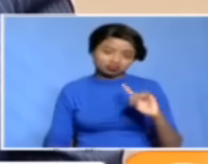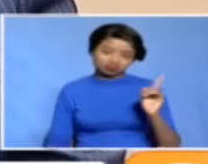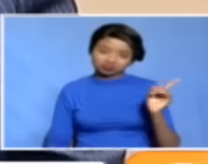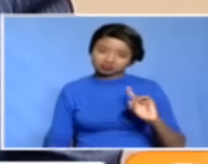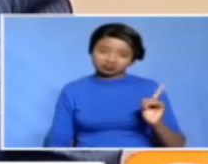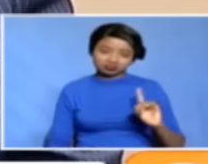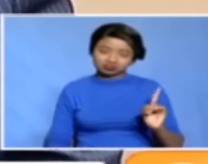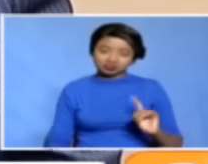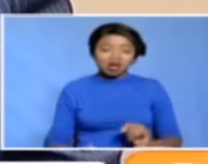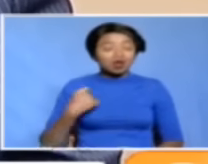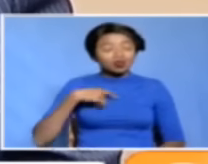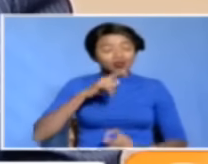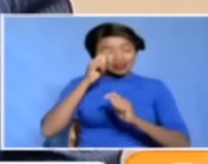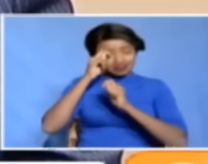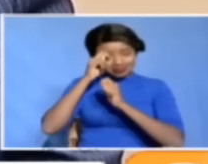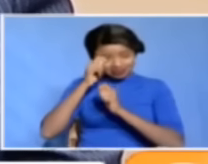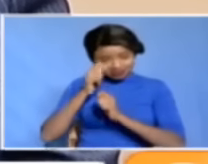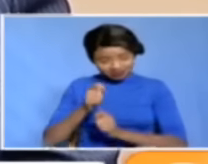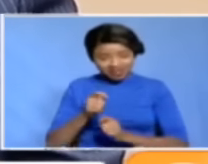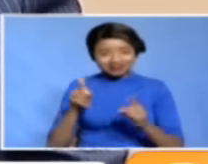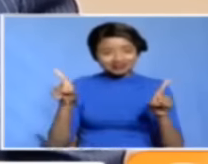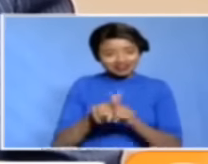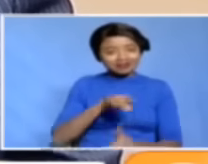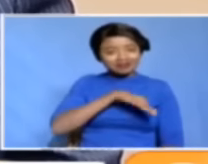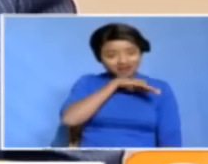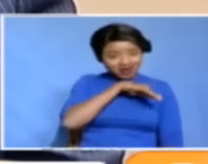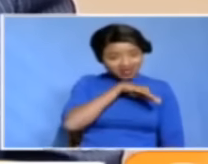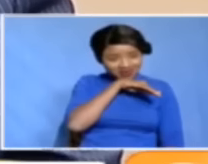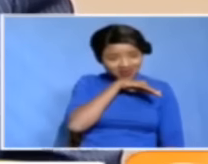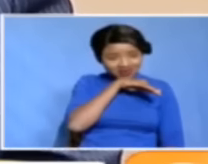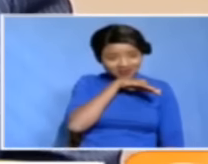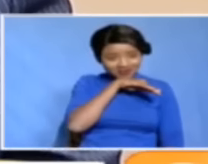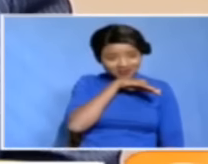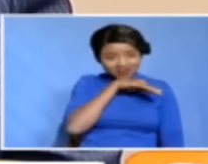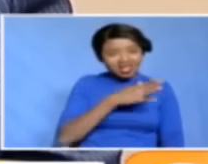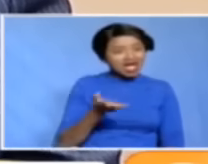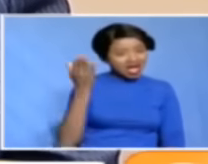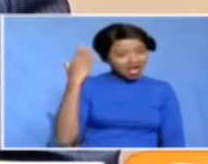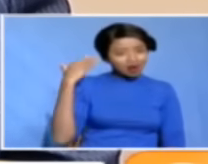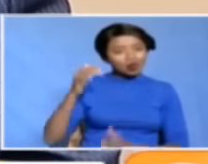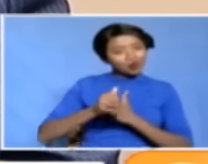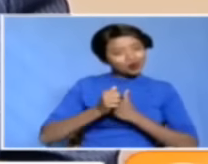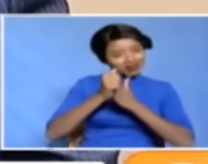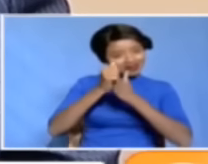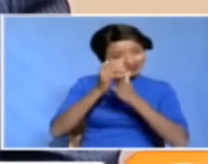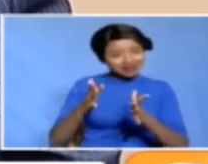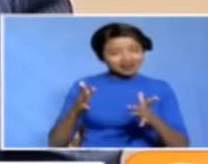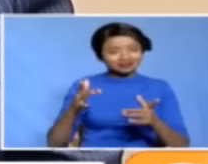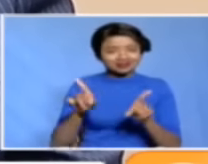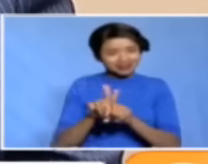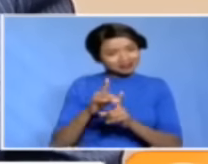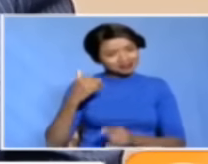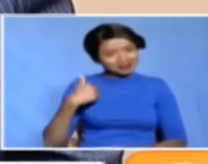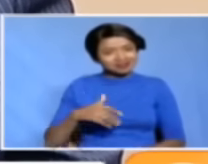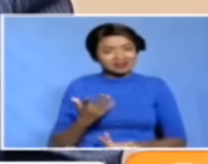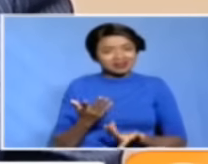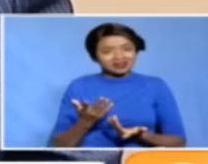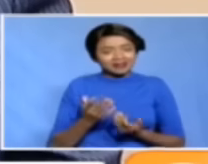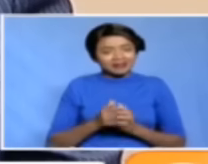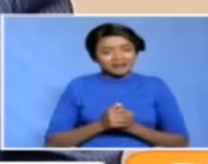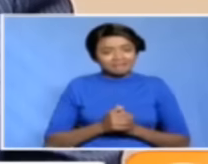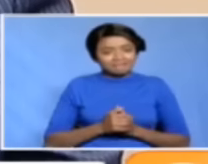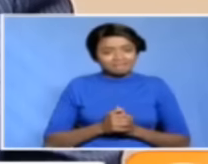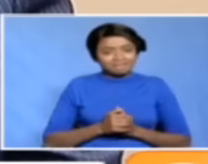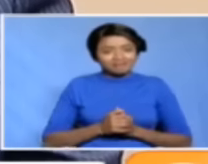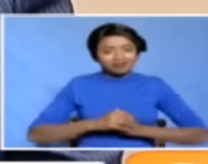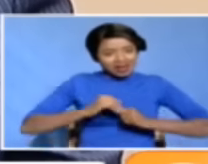We respect the former prime minister. At one time, he was our leader, myself and the deputy president. We're happy now